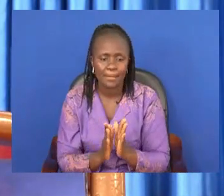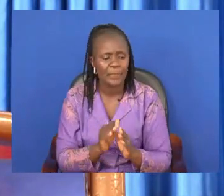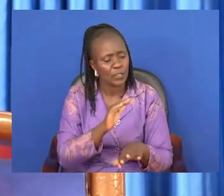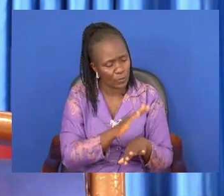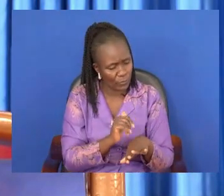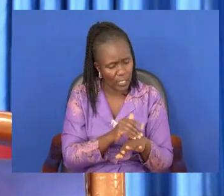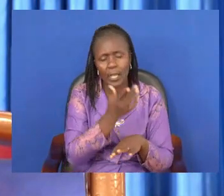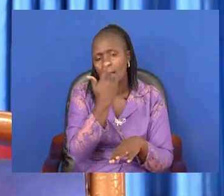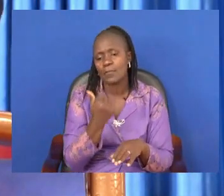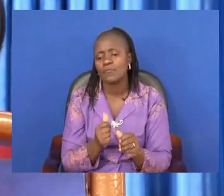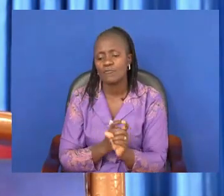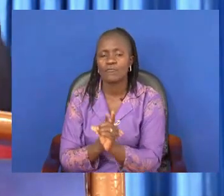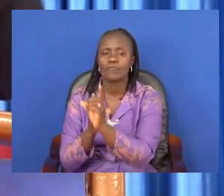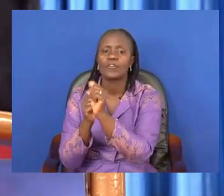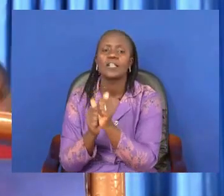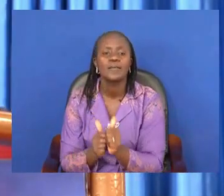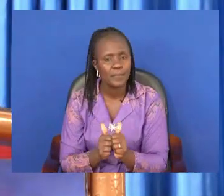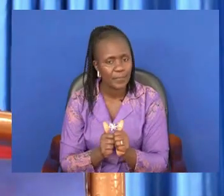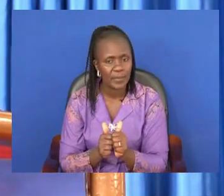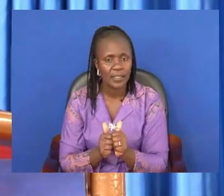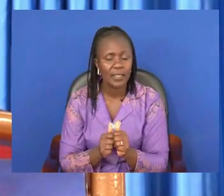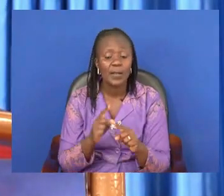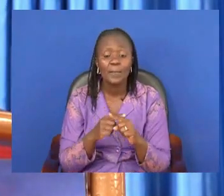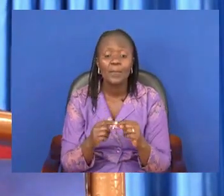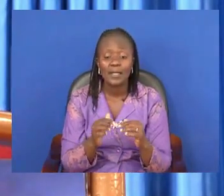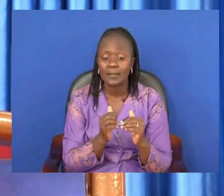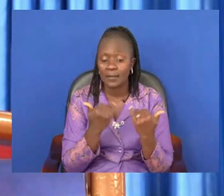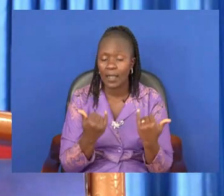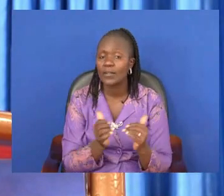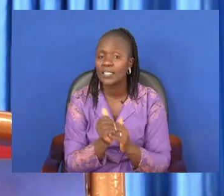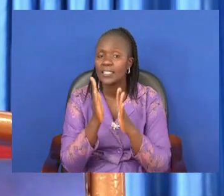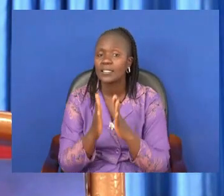they follow him. But the leaders that we have now,